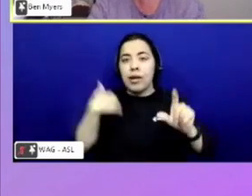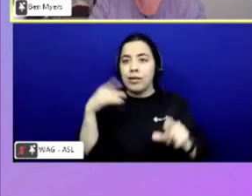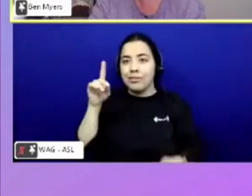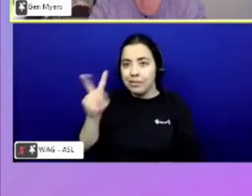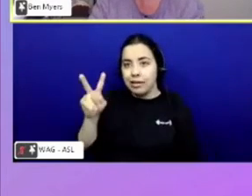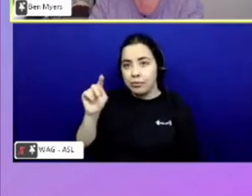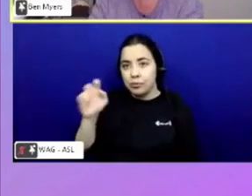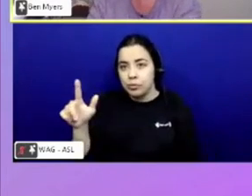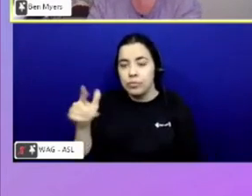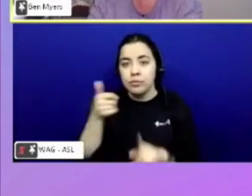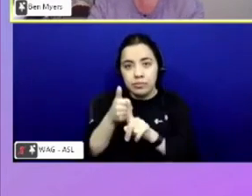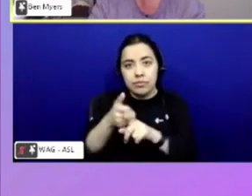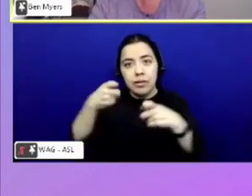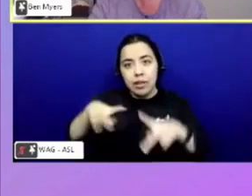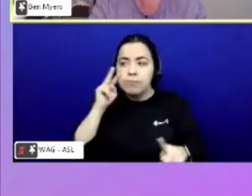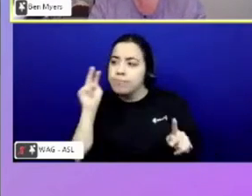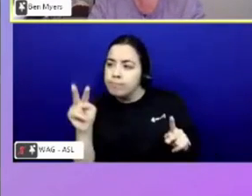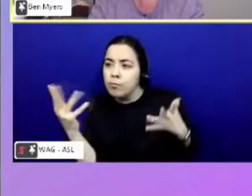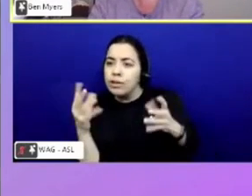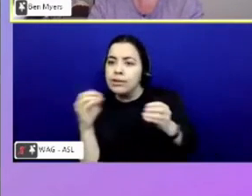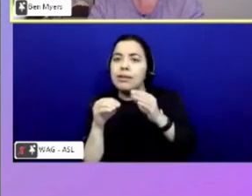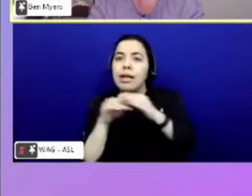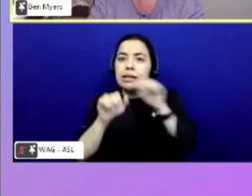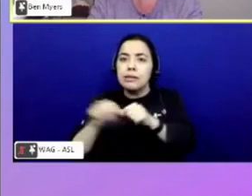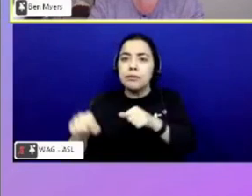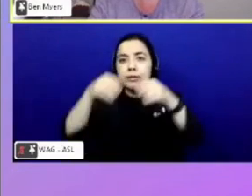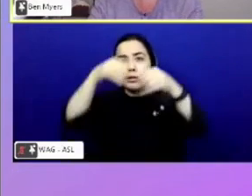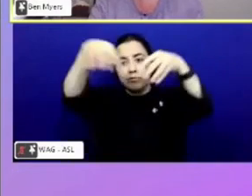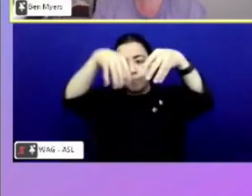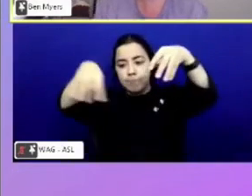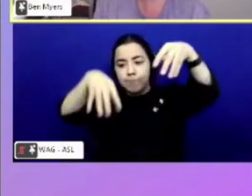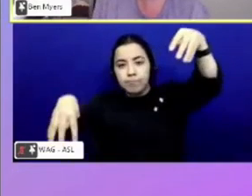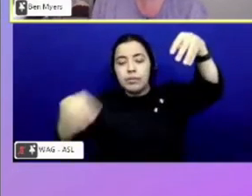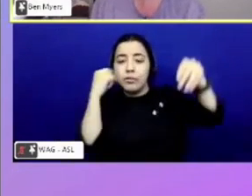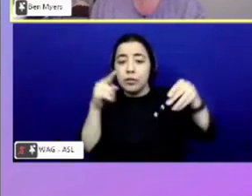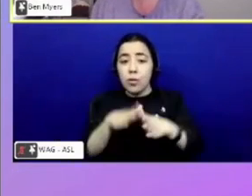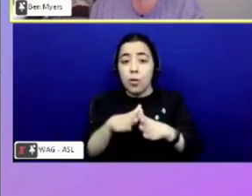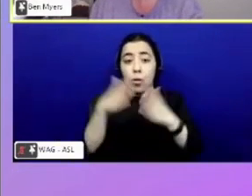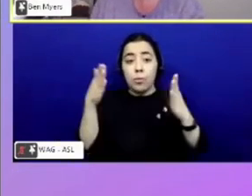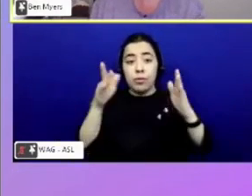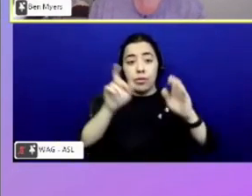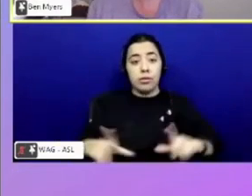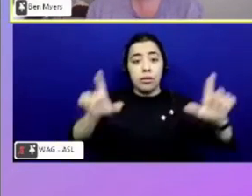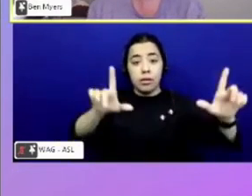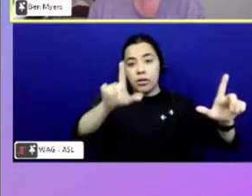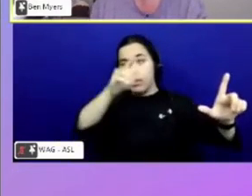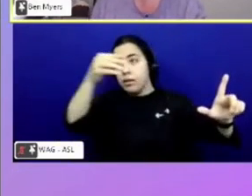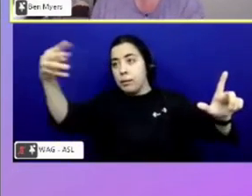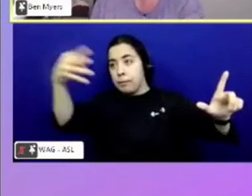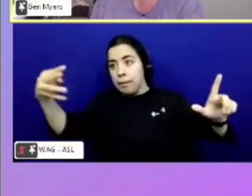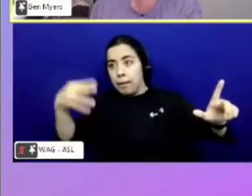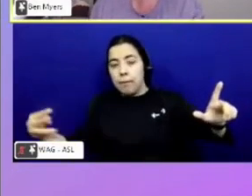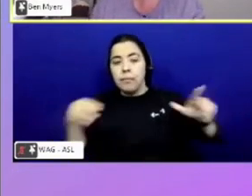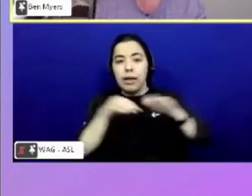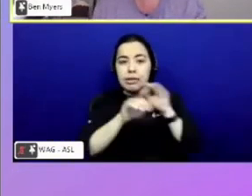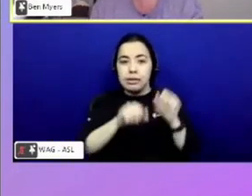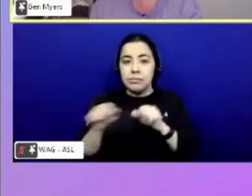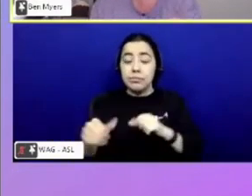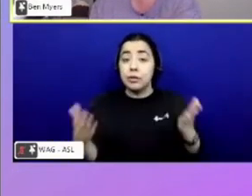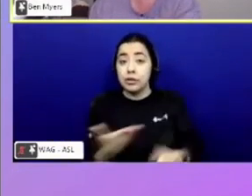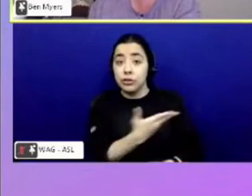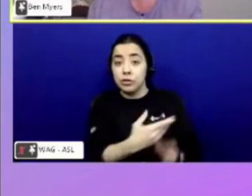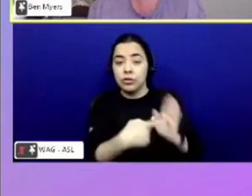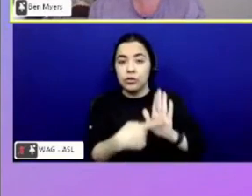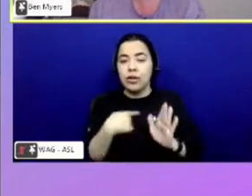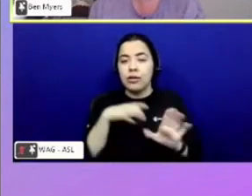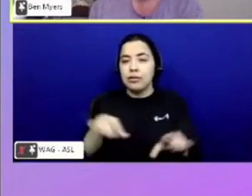the accessibility tree. If you've ever opened up your browser dev tools and gone into the accessibility pane, here I'm demonstrating that I've done this